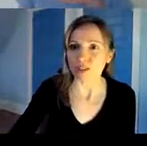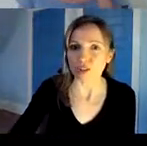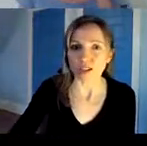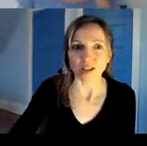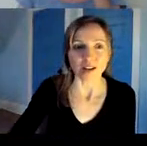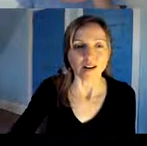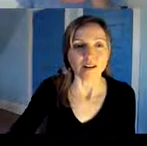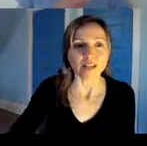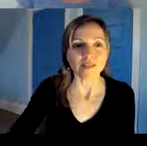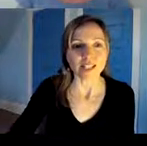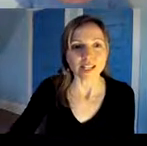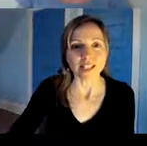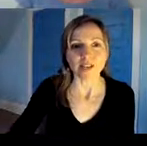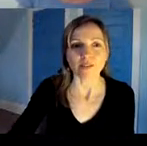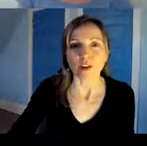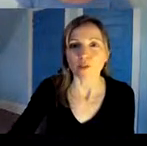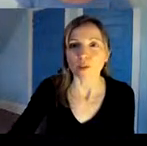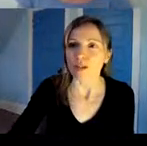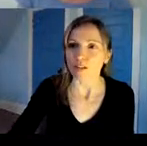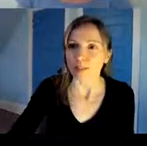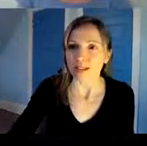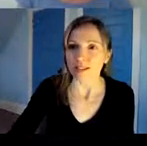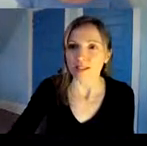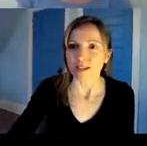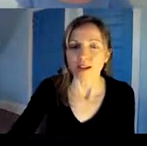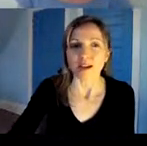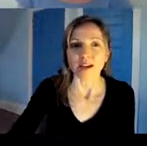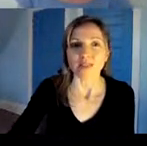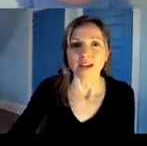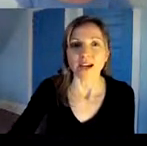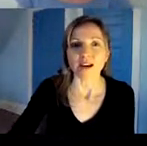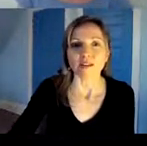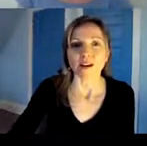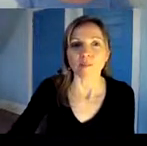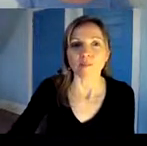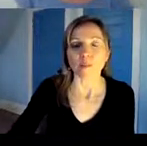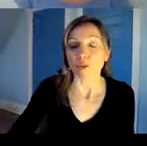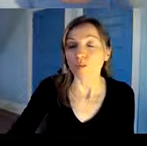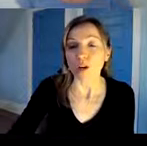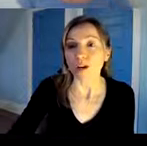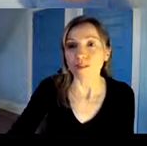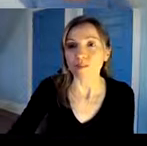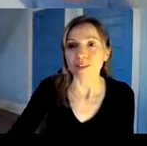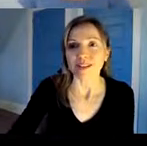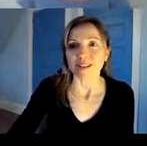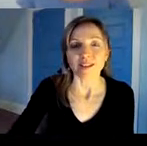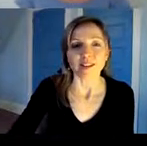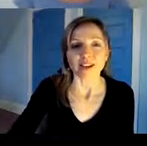do with chemistry. Our native insects have evolved with our native plants, and they have, through